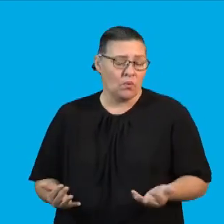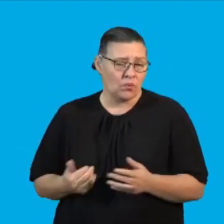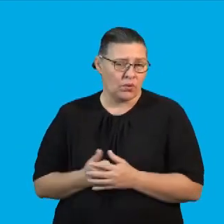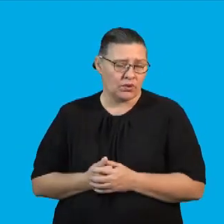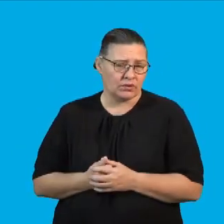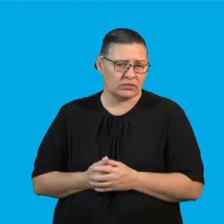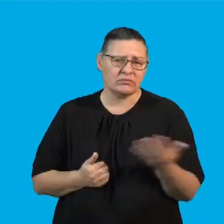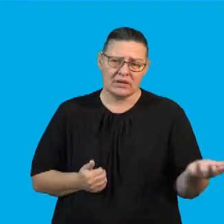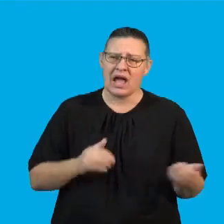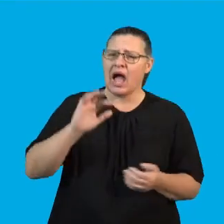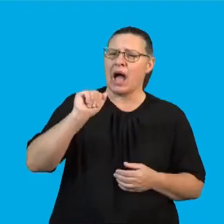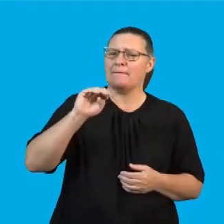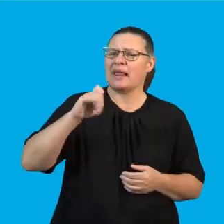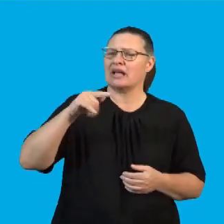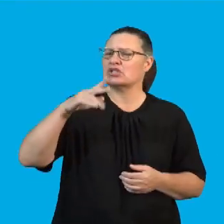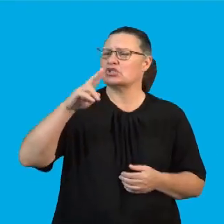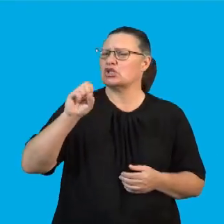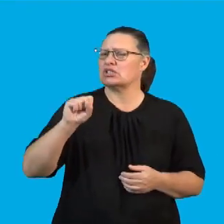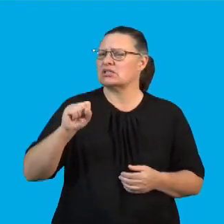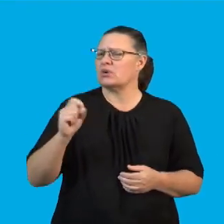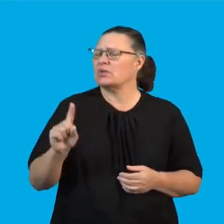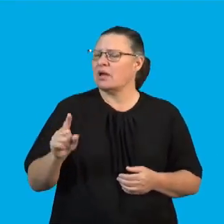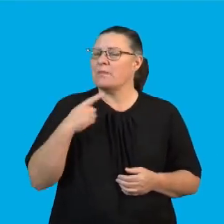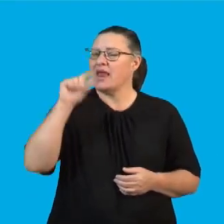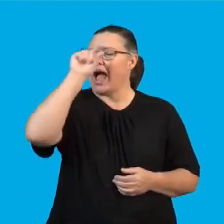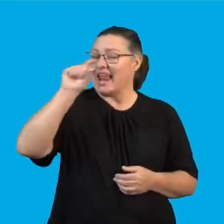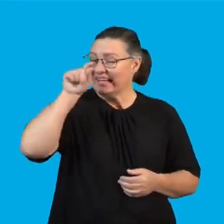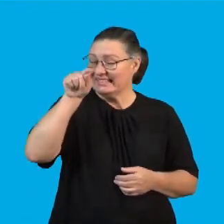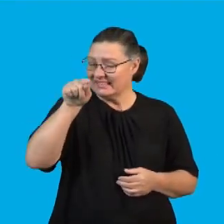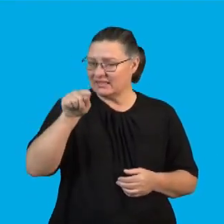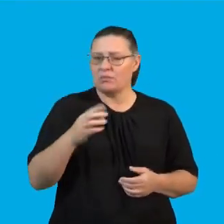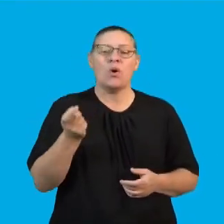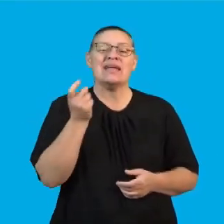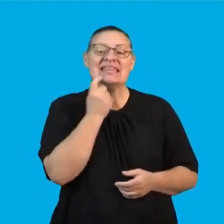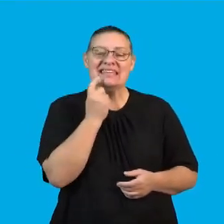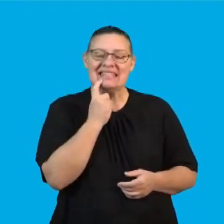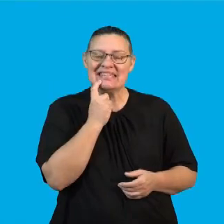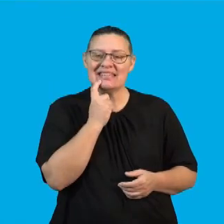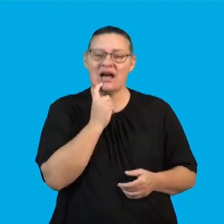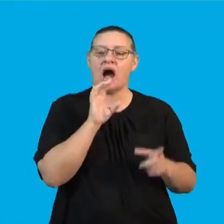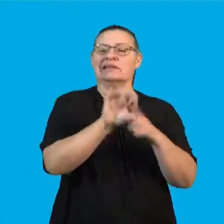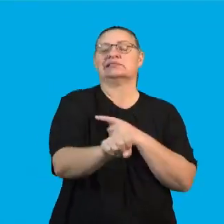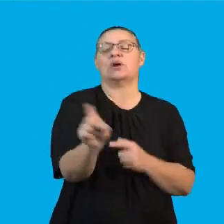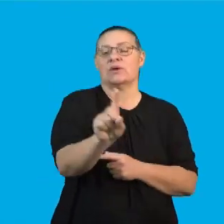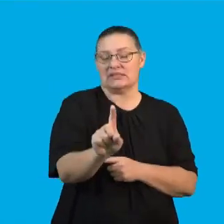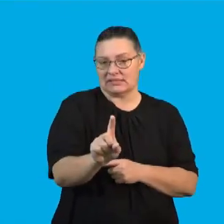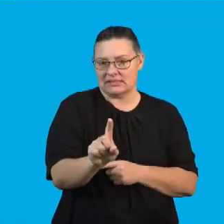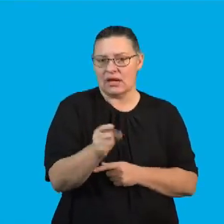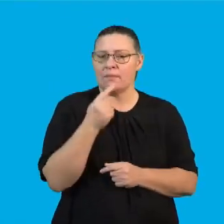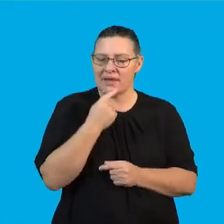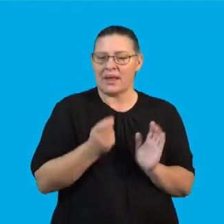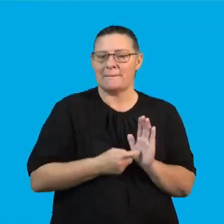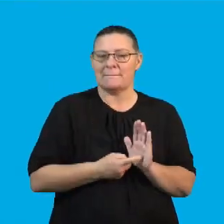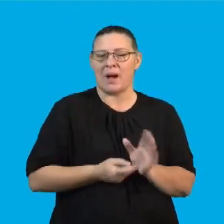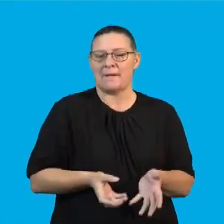explanation that was given on what amplexus is? That is why we have highlighted that. It's easy for you to relate to it